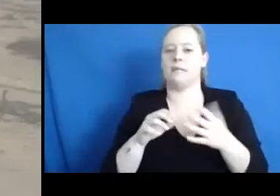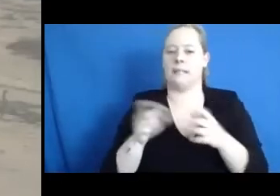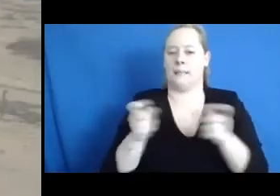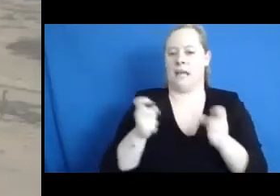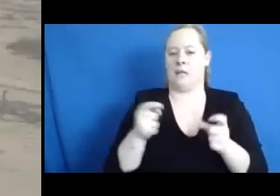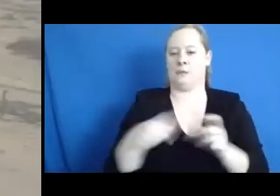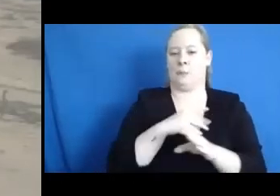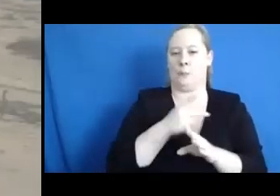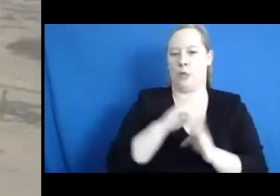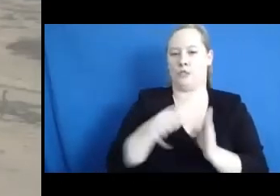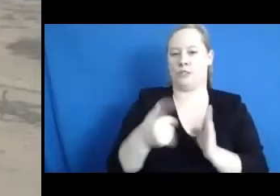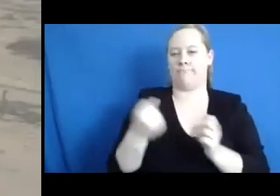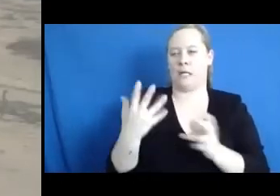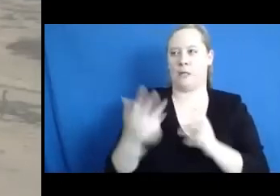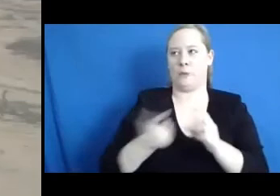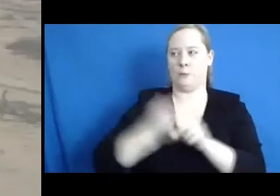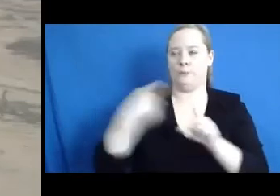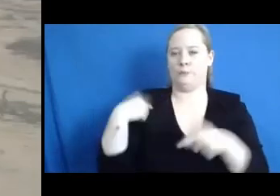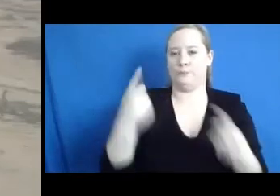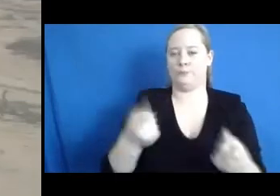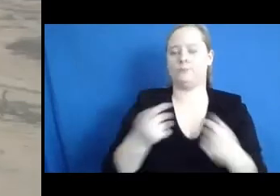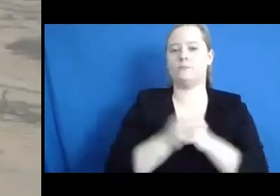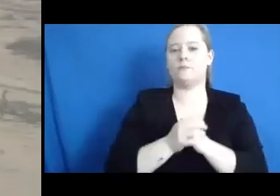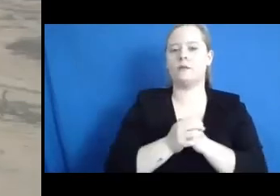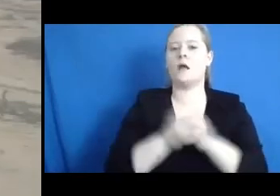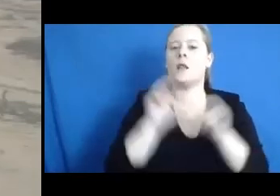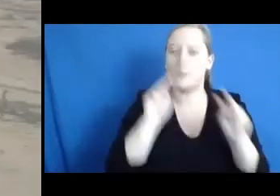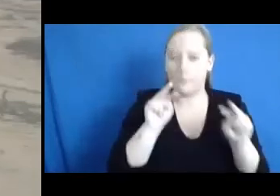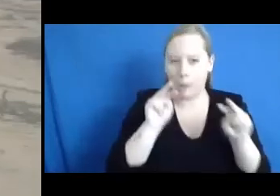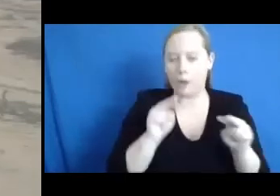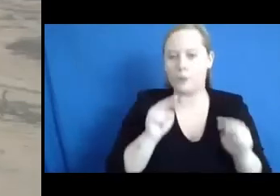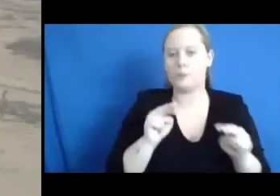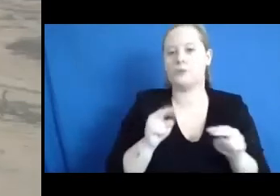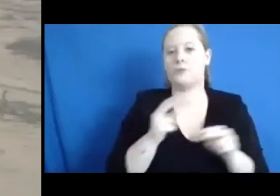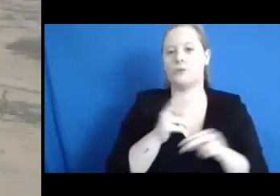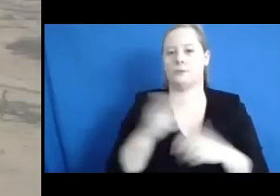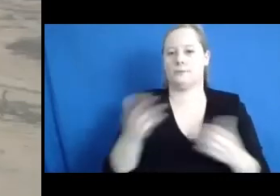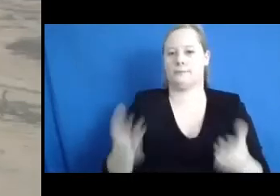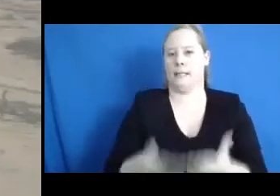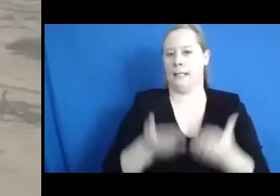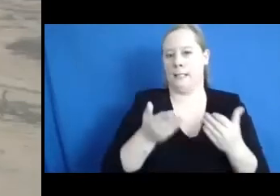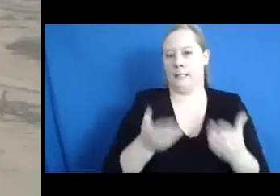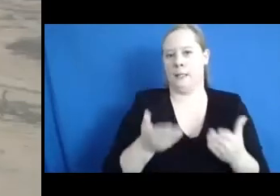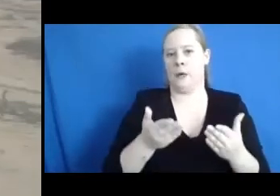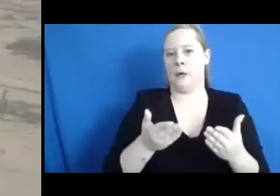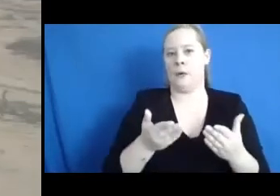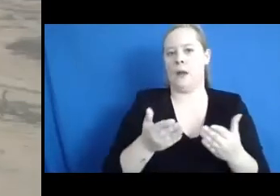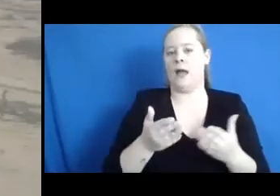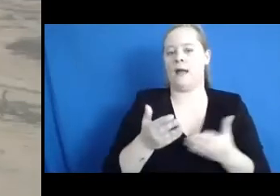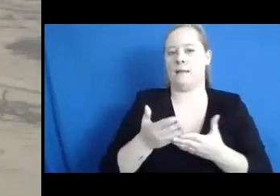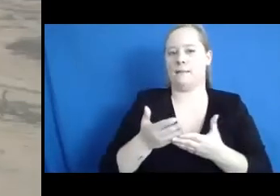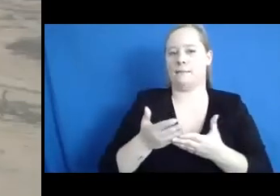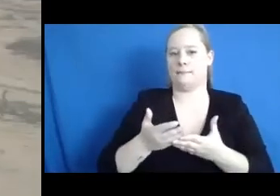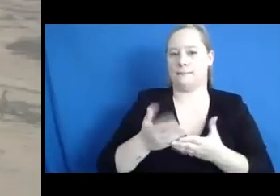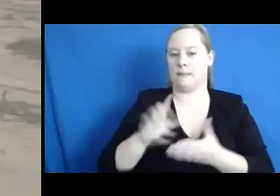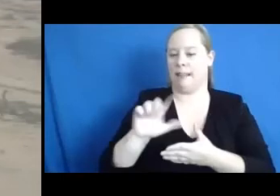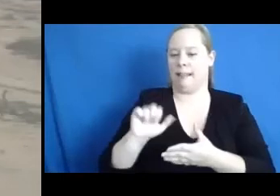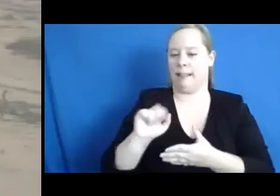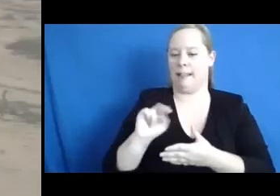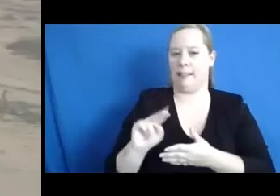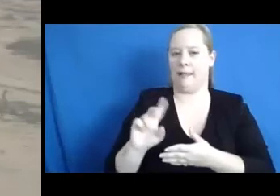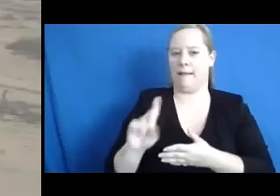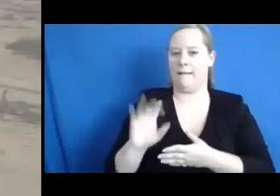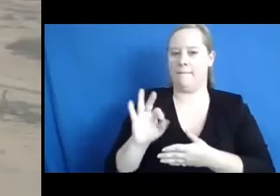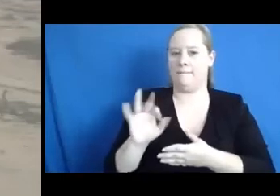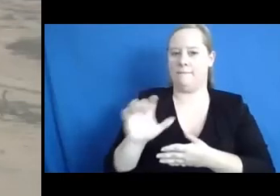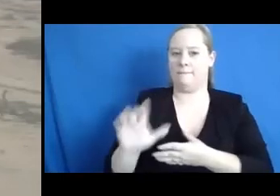talking a little bit about the monitoring that we do at the Lee Acres landfill, but also talking about a